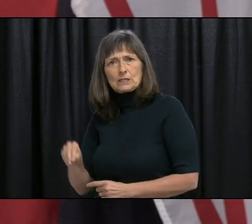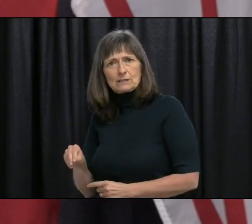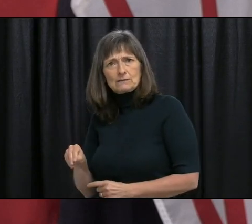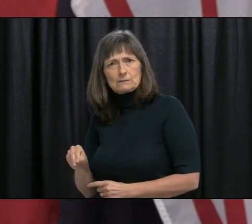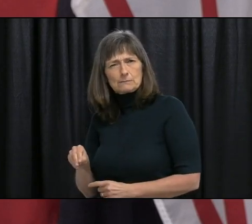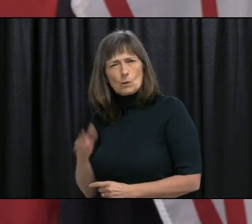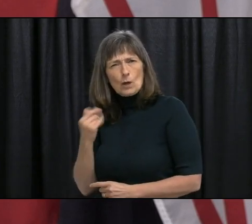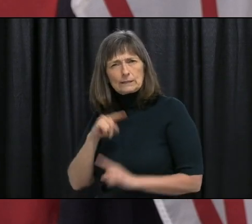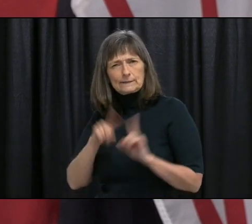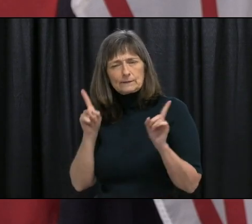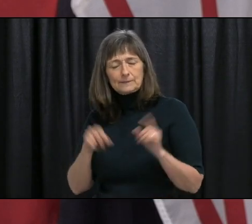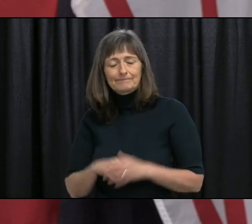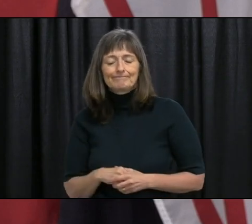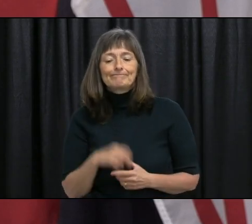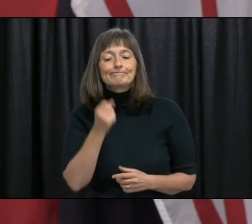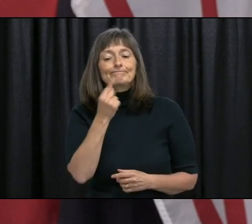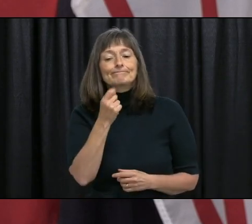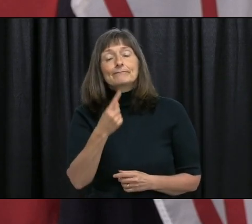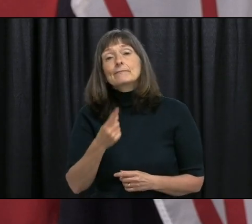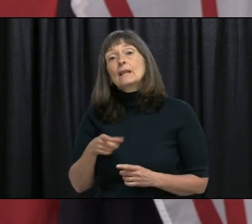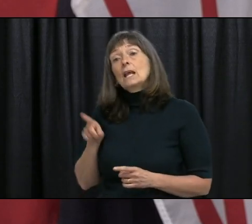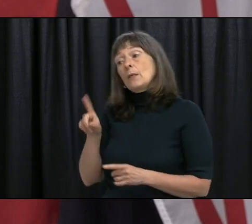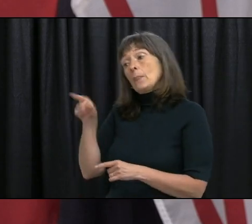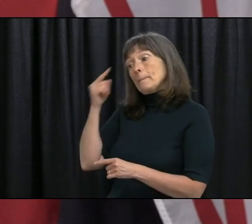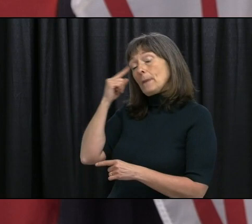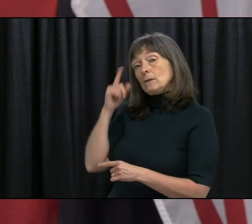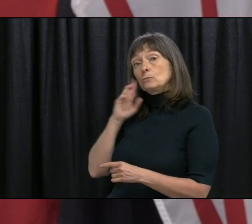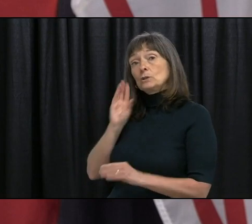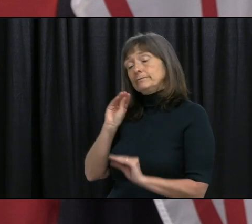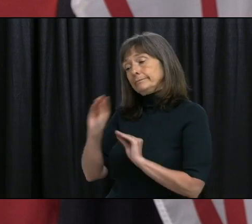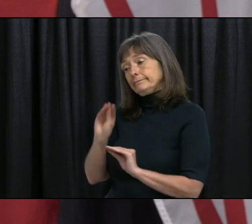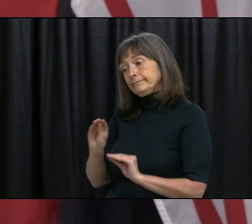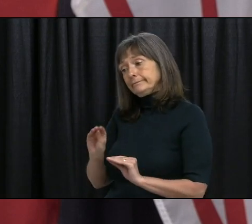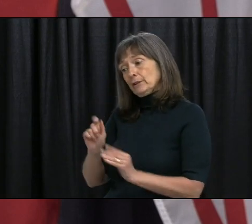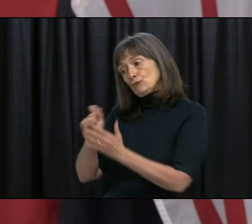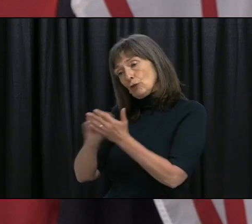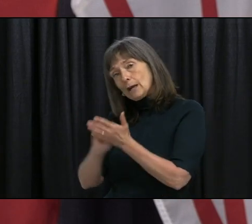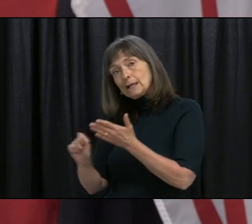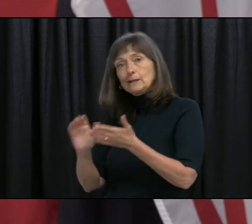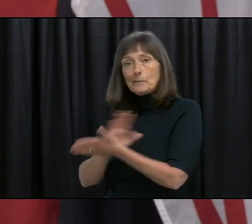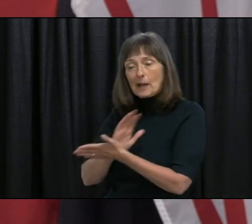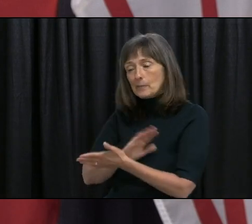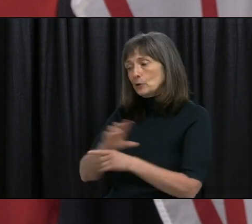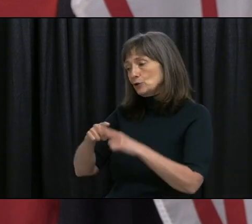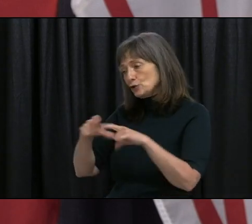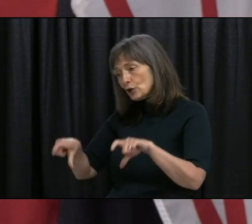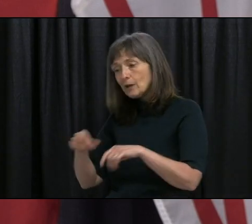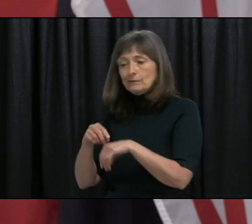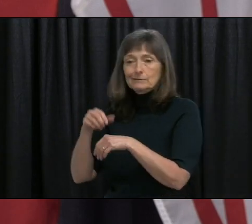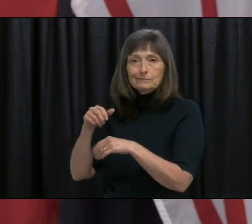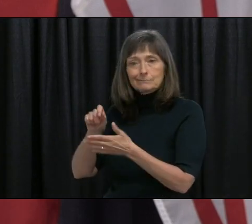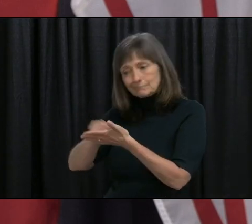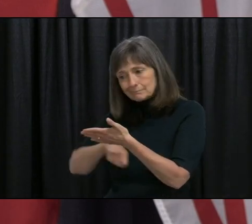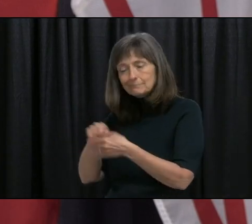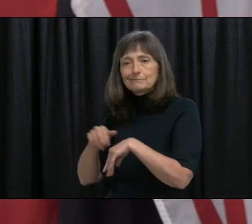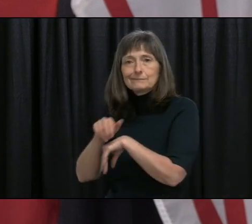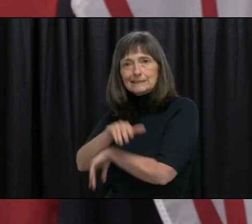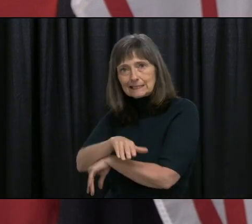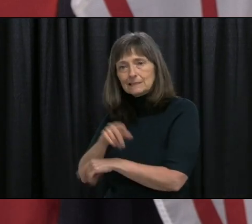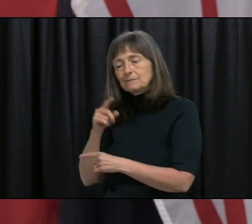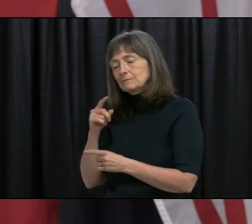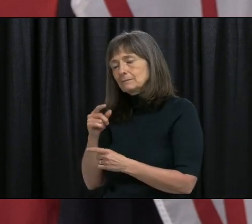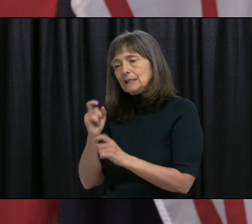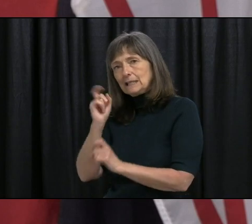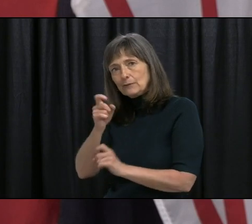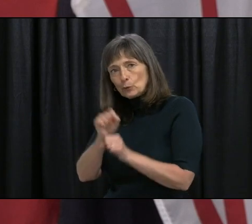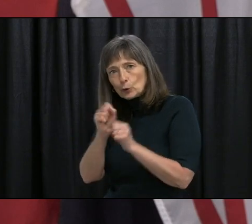of taxes and wage costs that would actually attribute the writing of that paycheck, to the employer. These could be, the